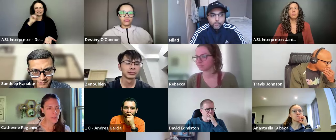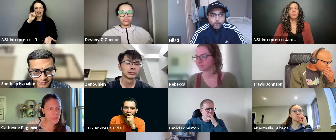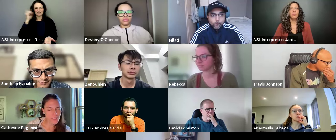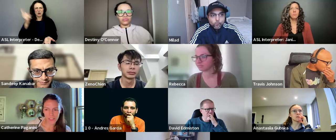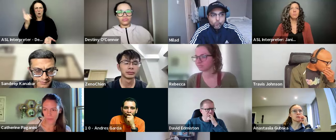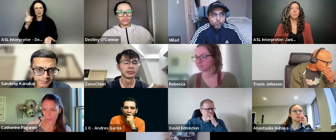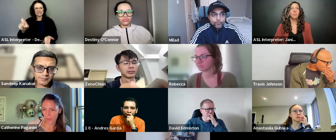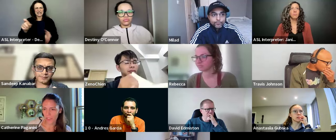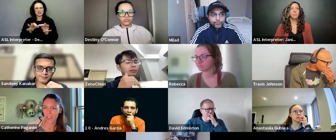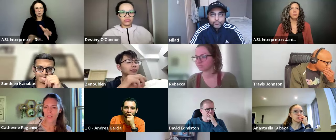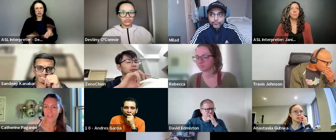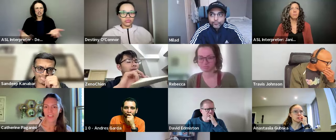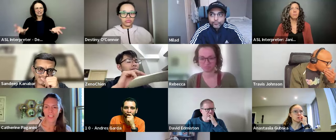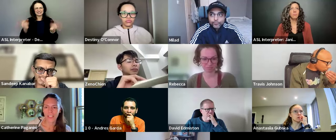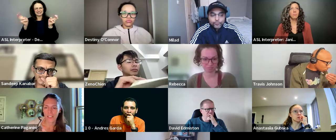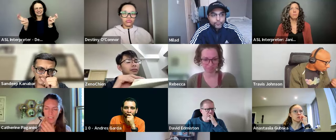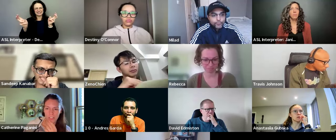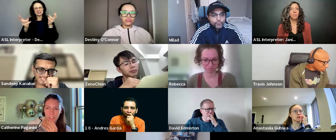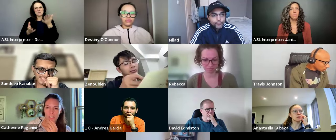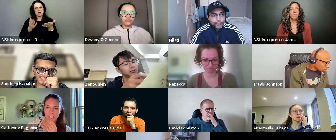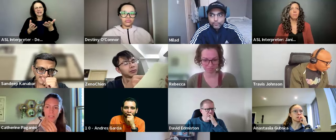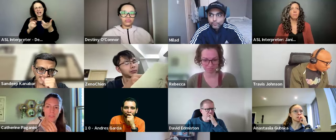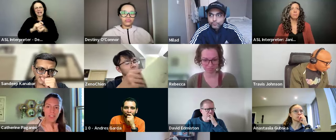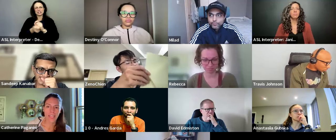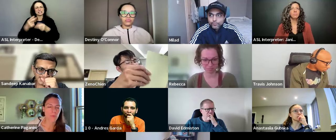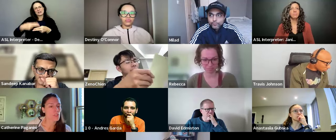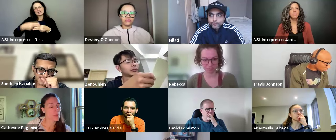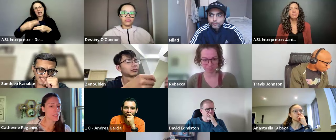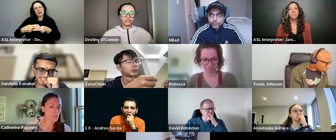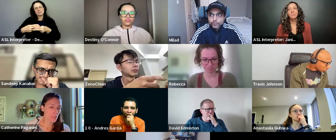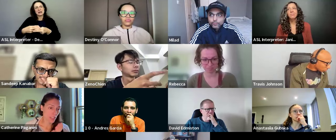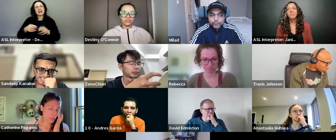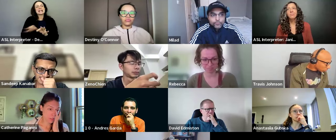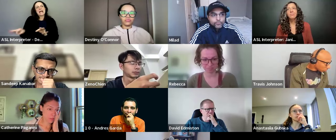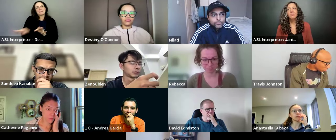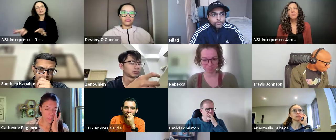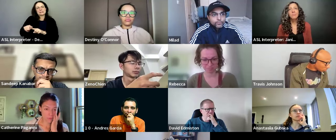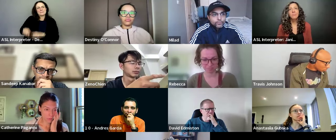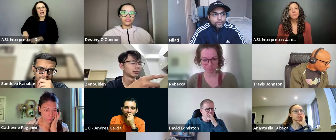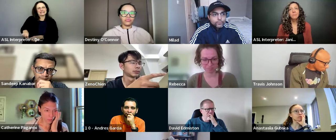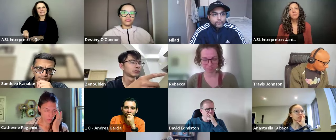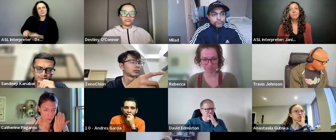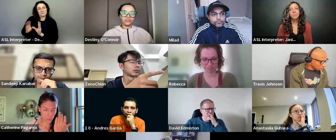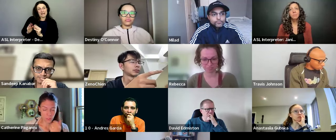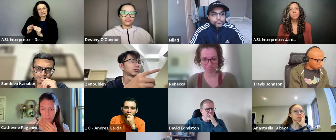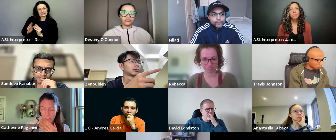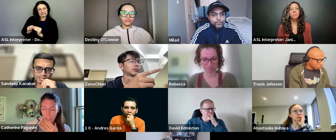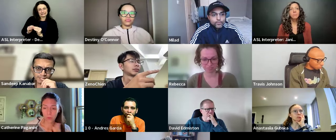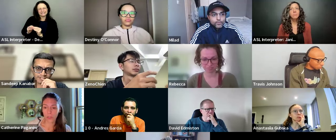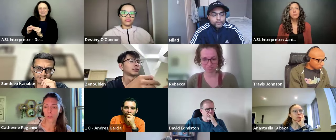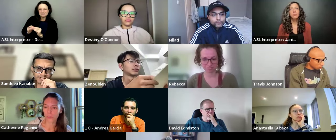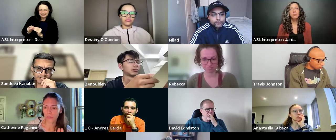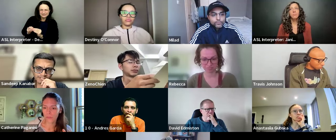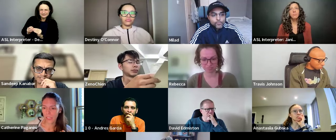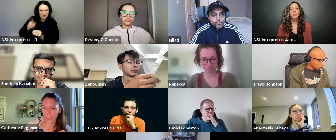need interpreters, deaf people always. So I think like changing the name, because it's like caption space, because it's like also like for people who are just